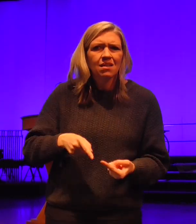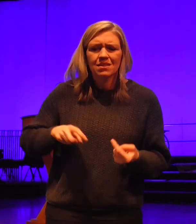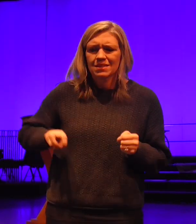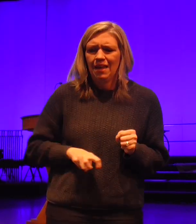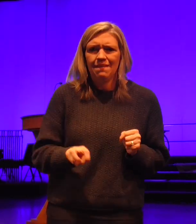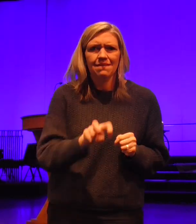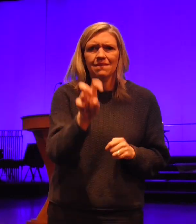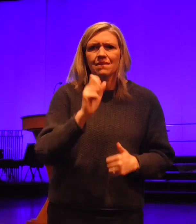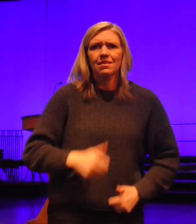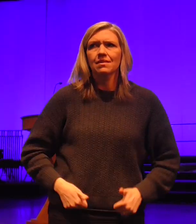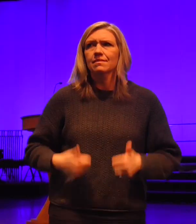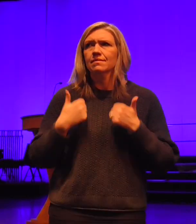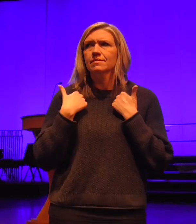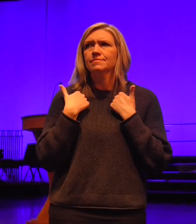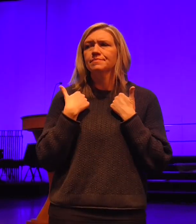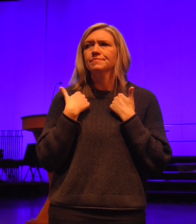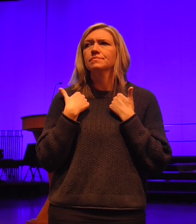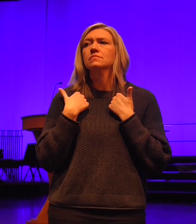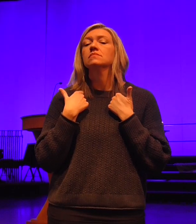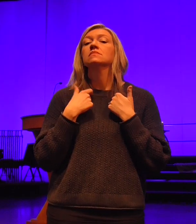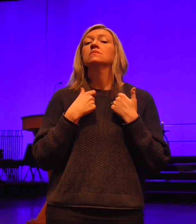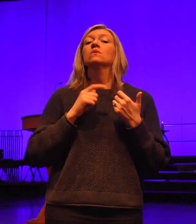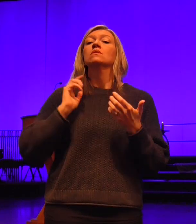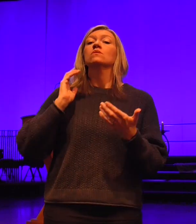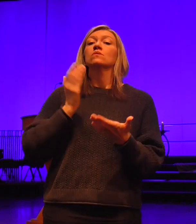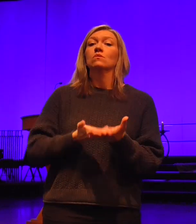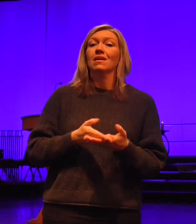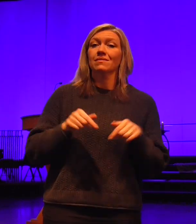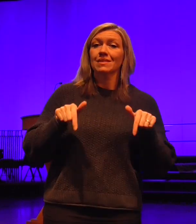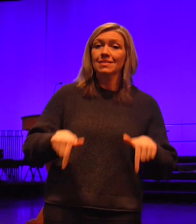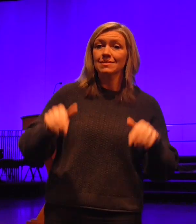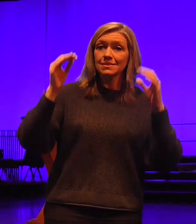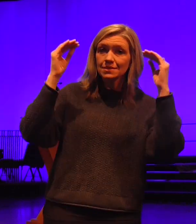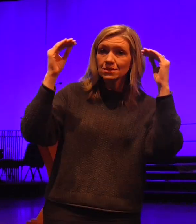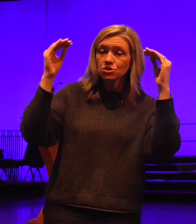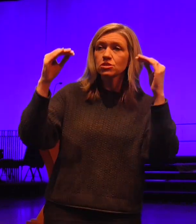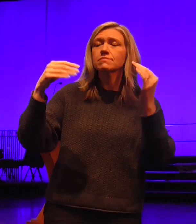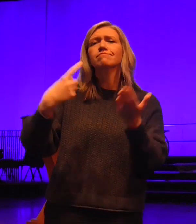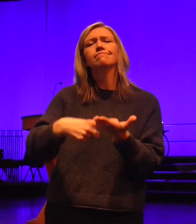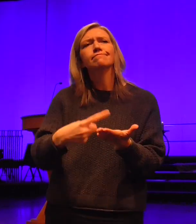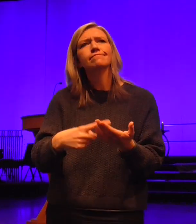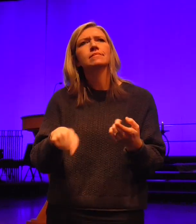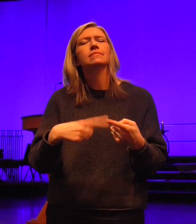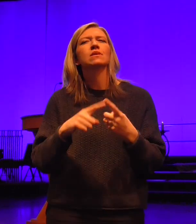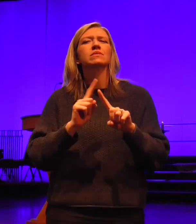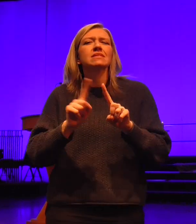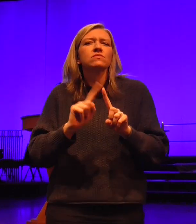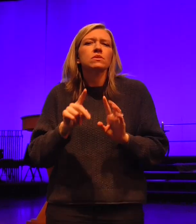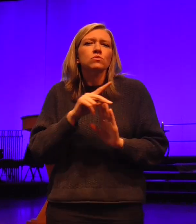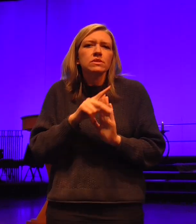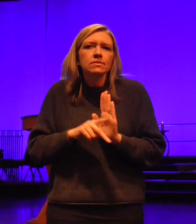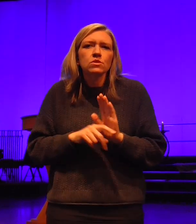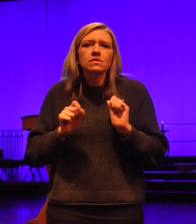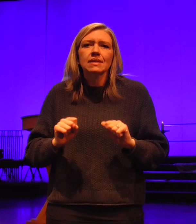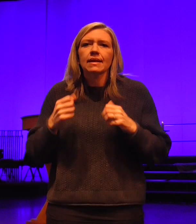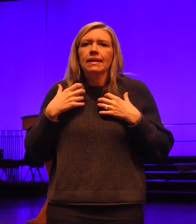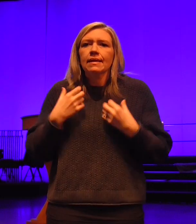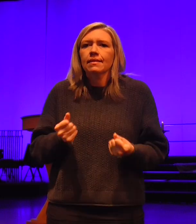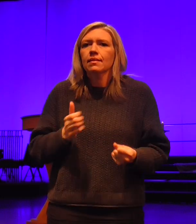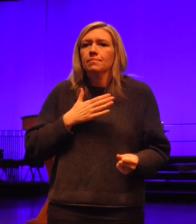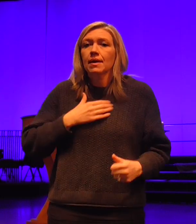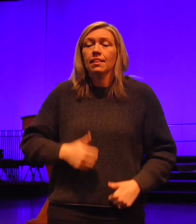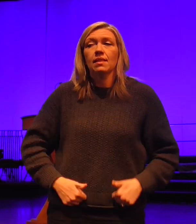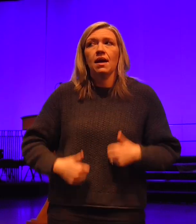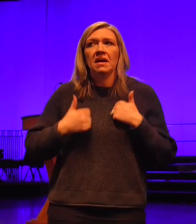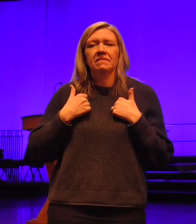life. And so I come into this teaching, and they're talking about all these principles that can heal my life. And I was kind of